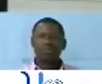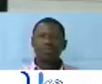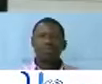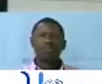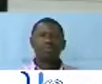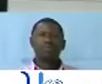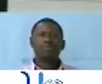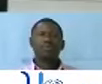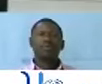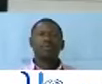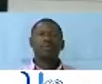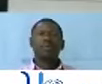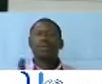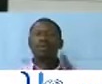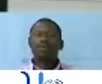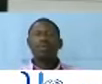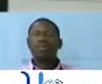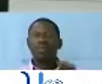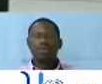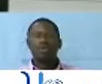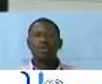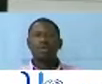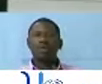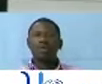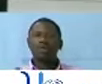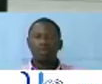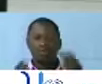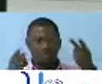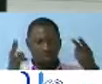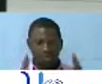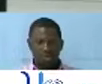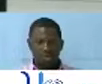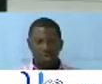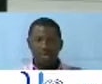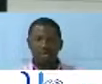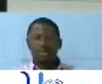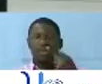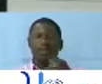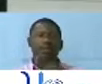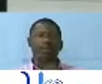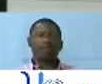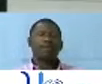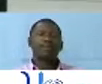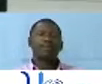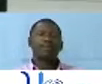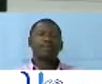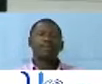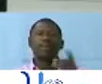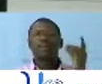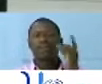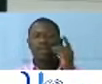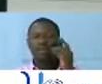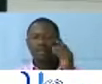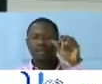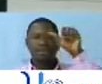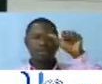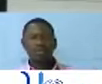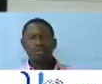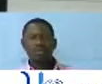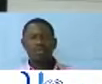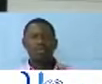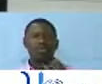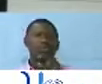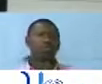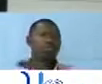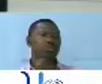Report on the rule of law in the Gambia. Lu jëm ci wali top loi fi ci réewi Gambia. Dated August 2006. Ñu bindon